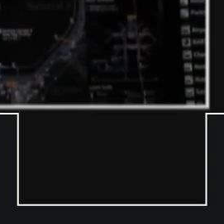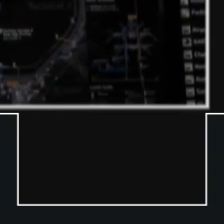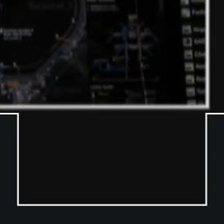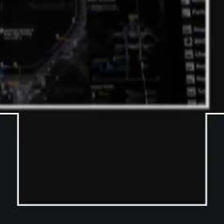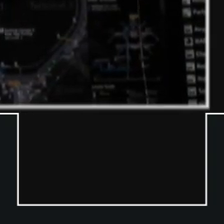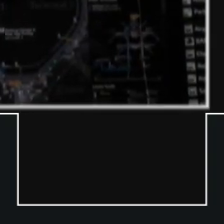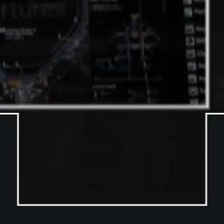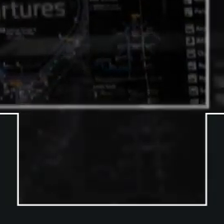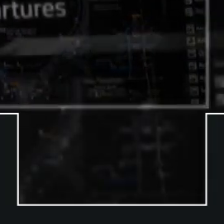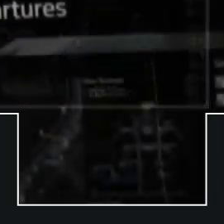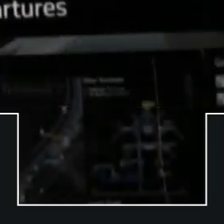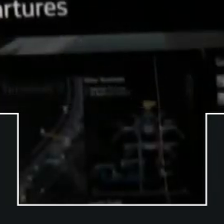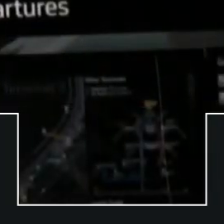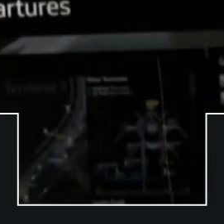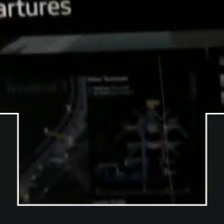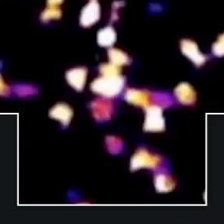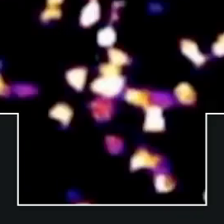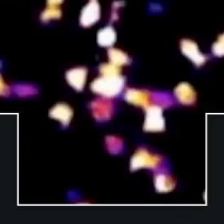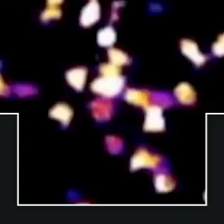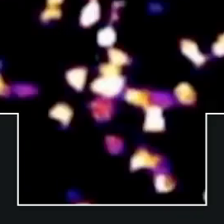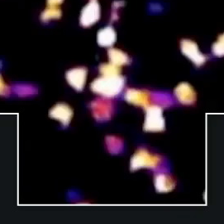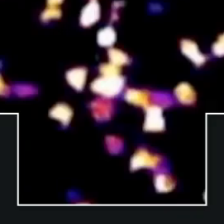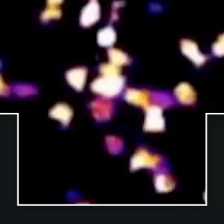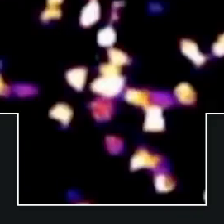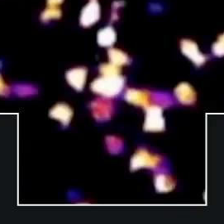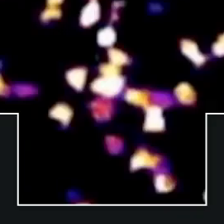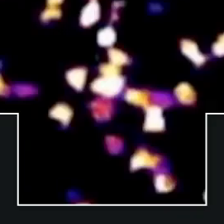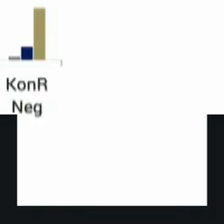So before I show this video,